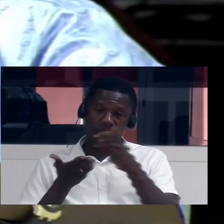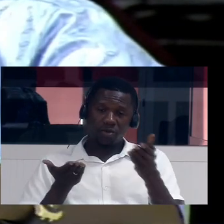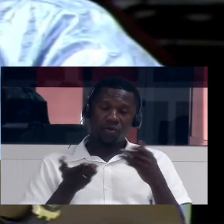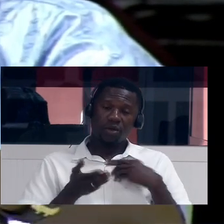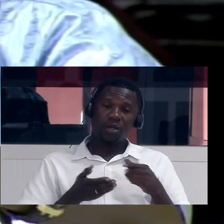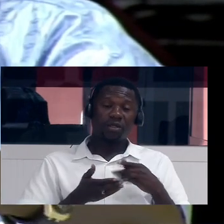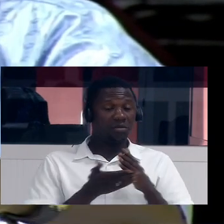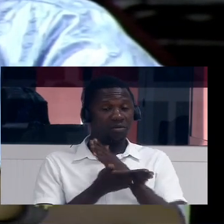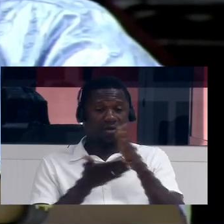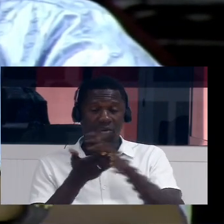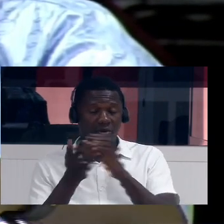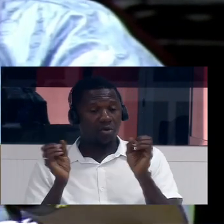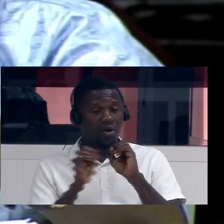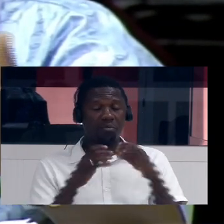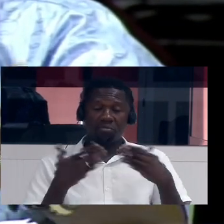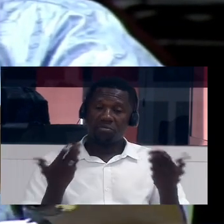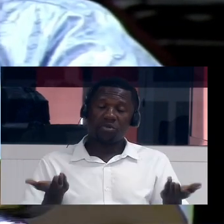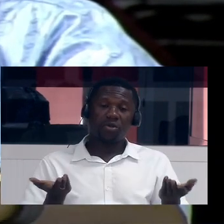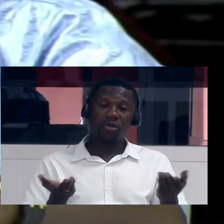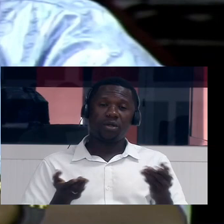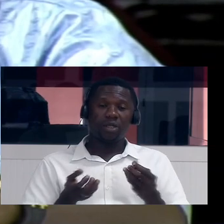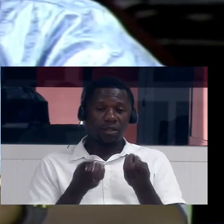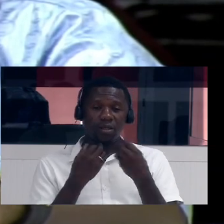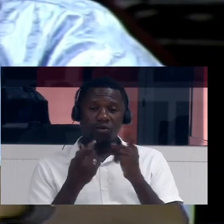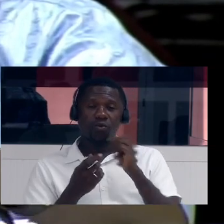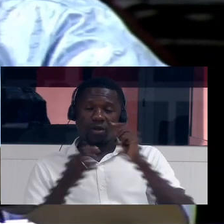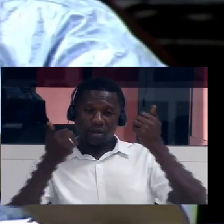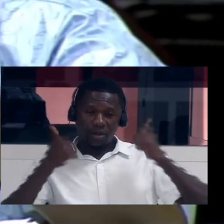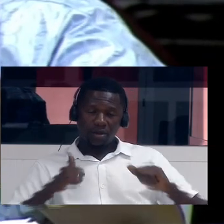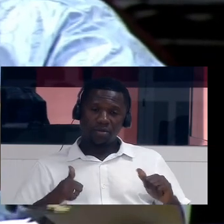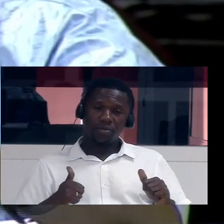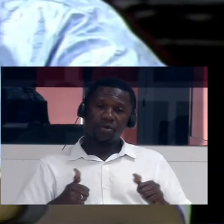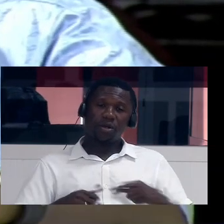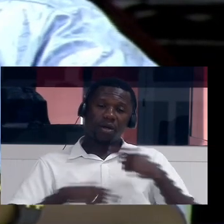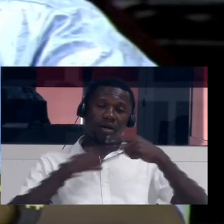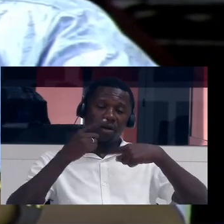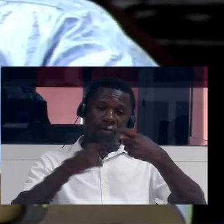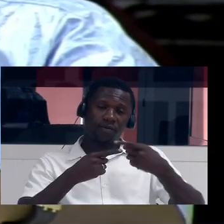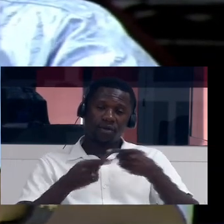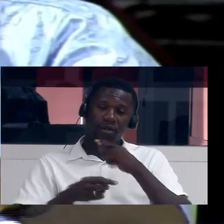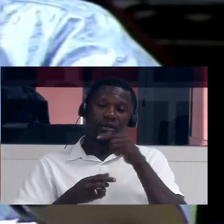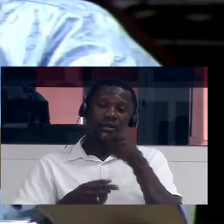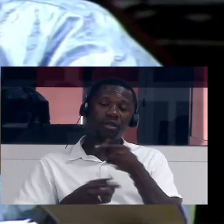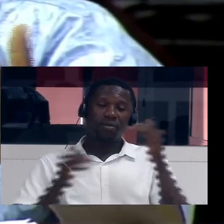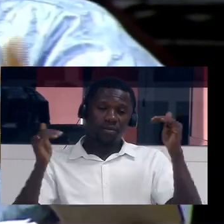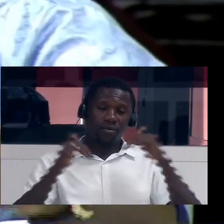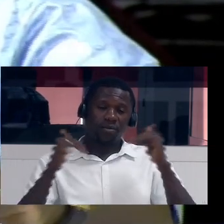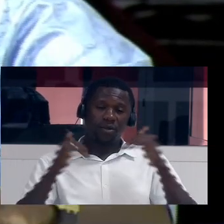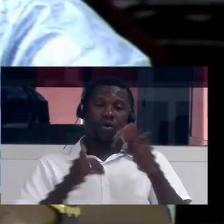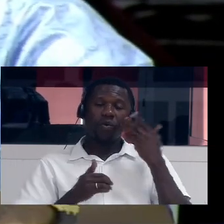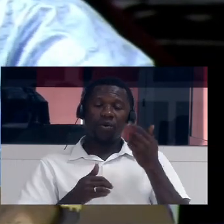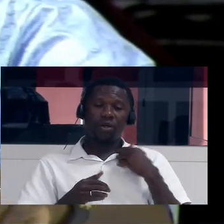whether disseminated or not. Tell us what happened after this meeting when